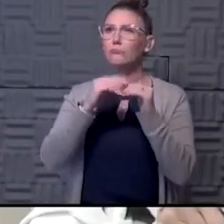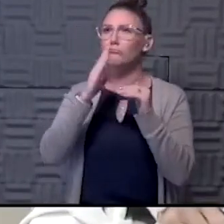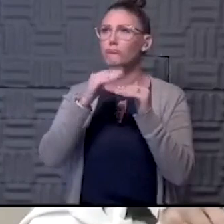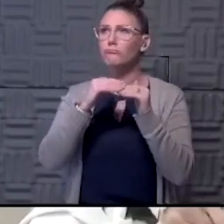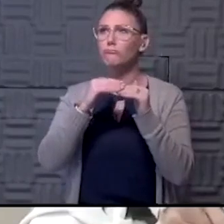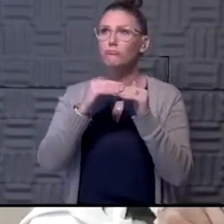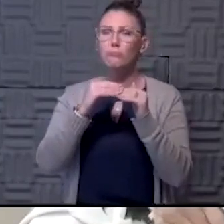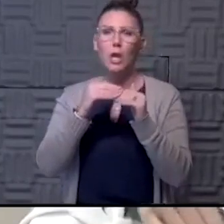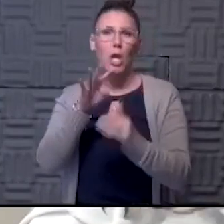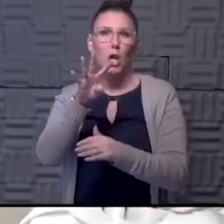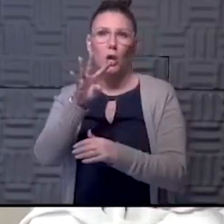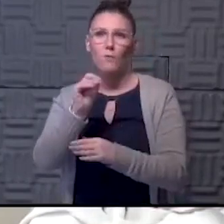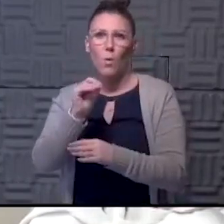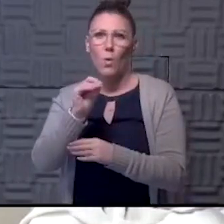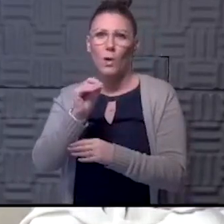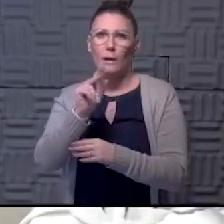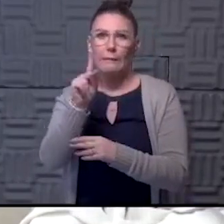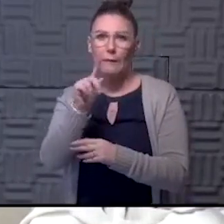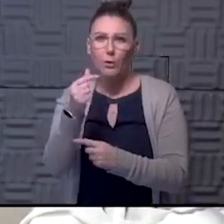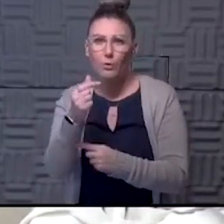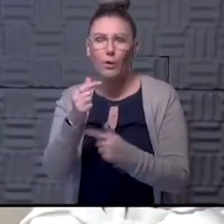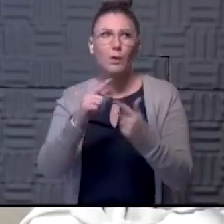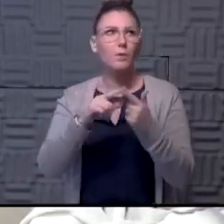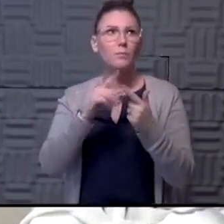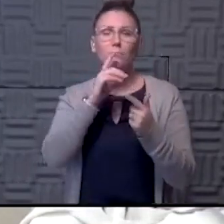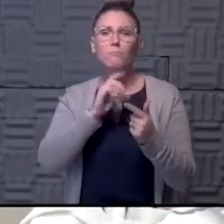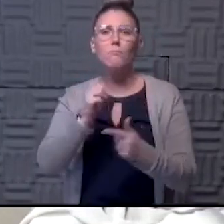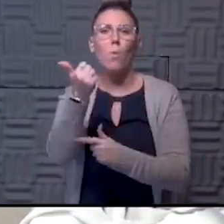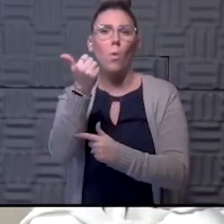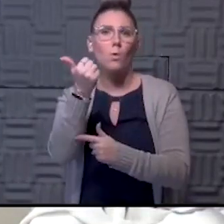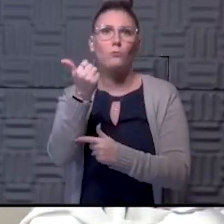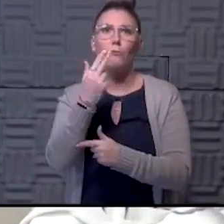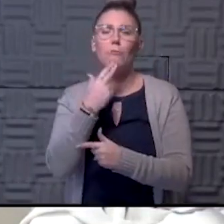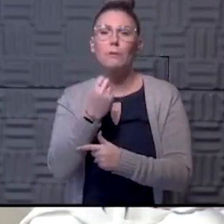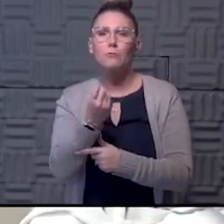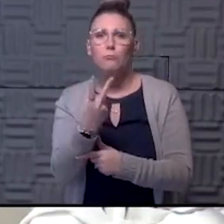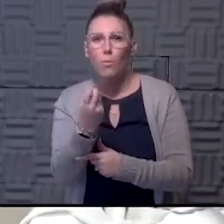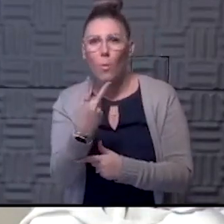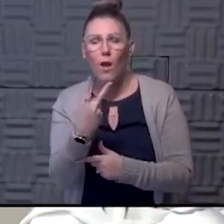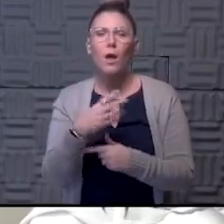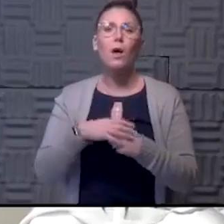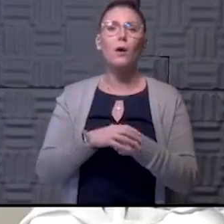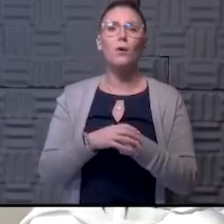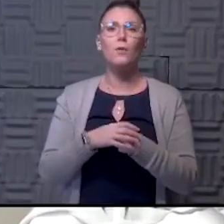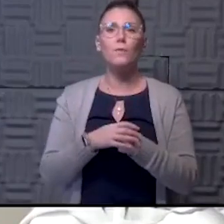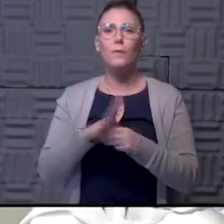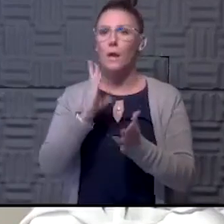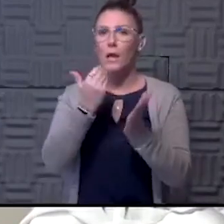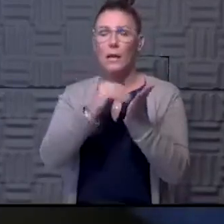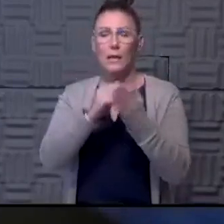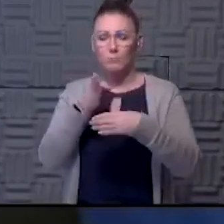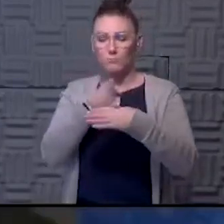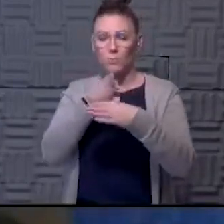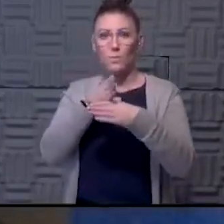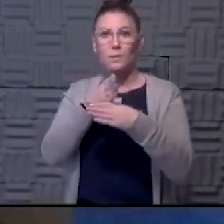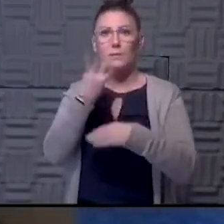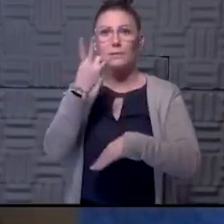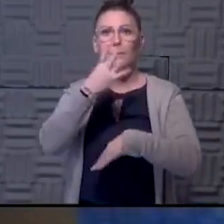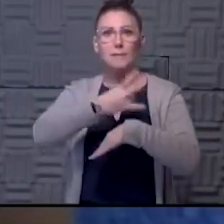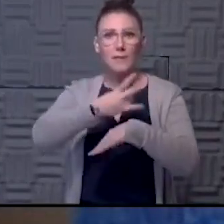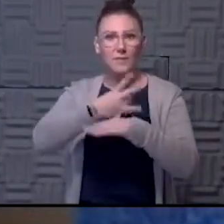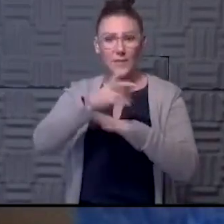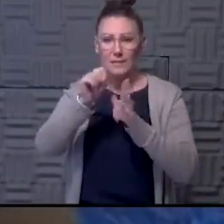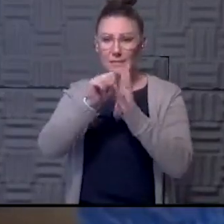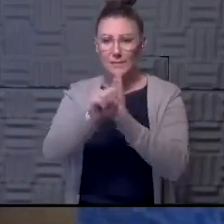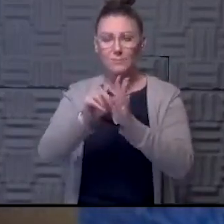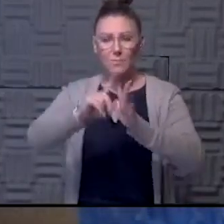40 kilograms. You have to be older than 12 years of age. Again, within that 7-day symptom onset